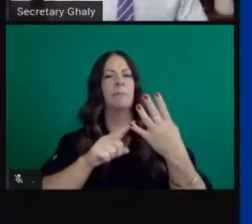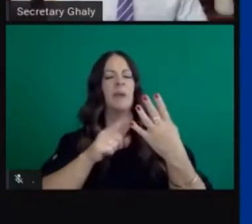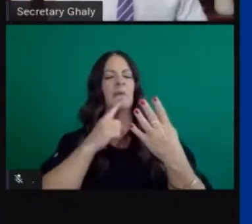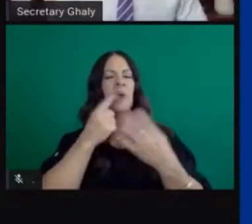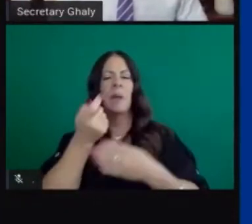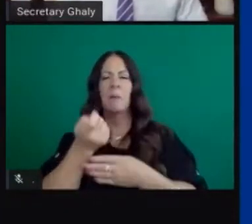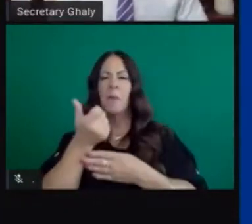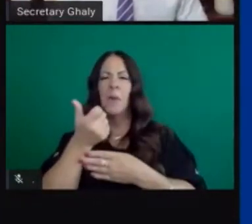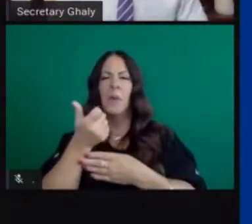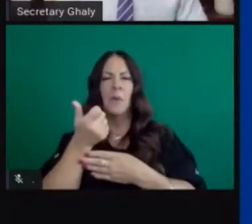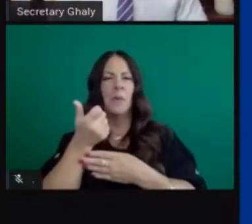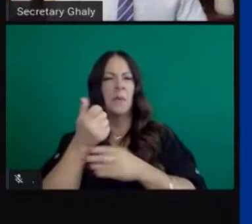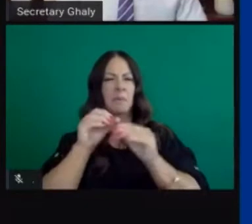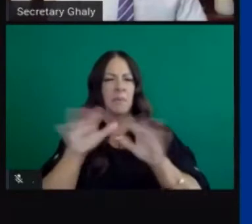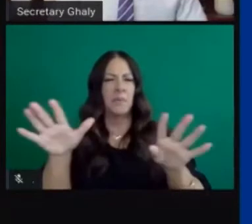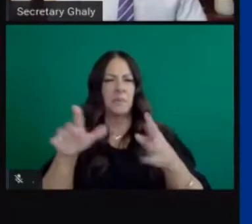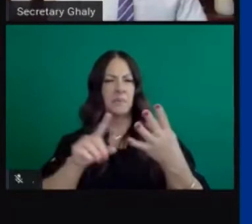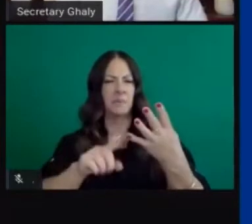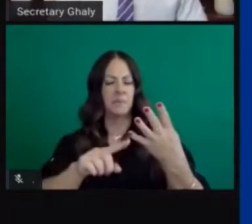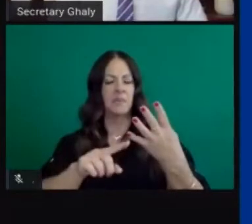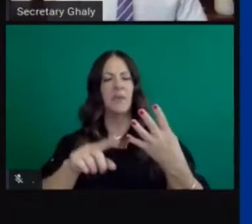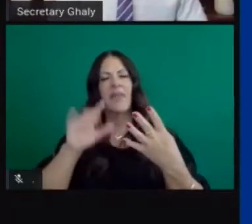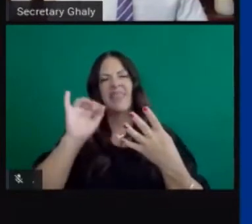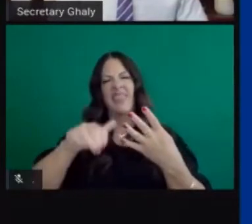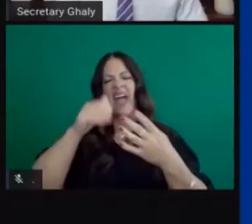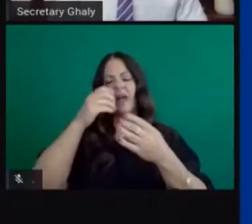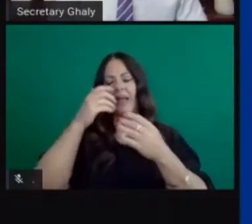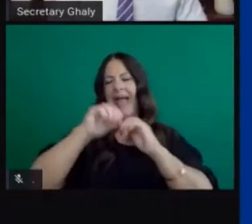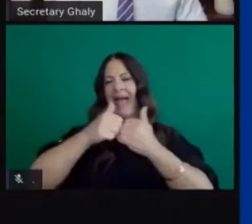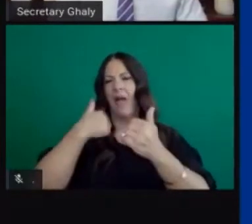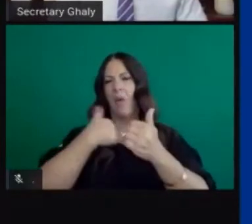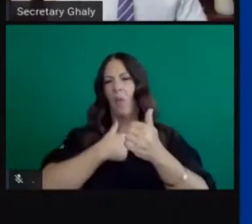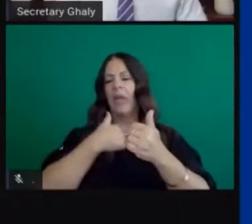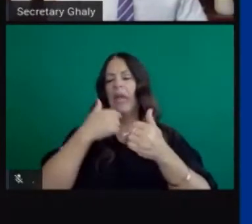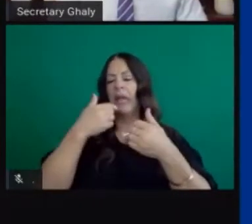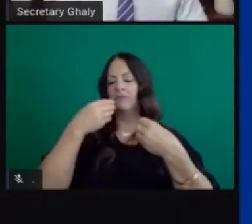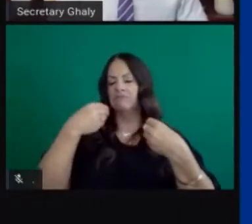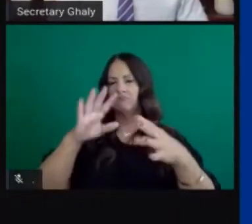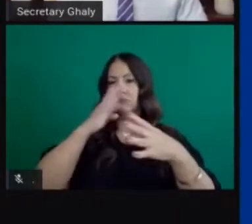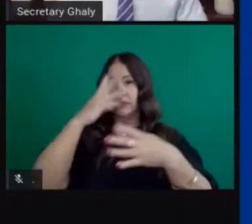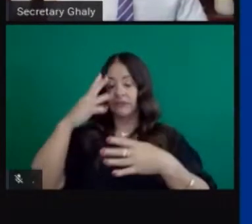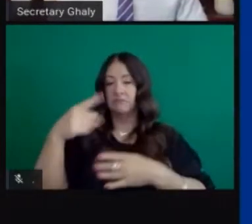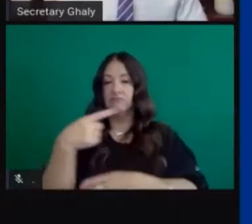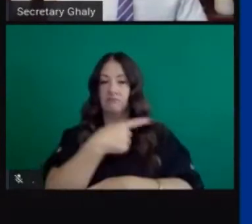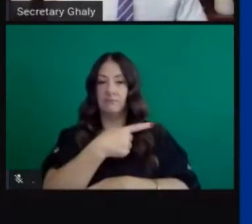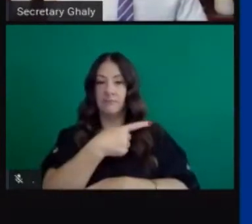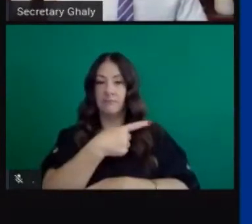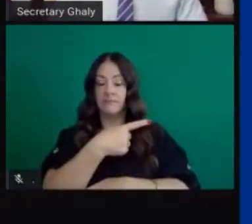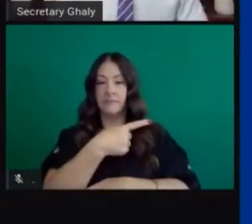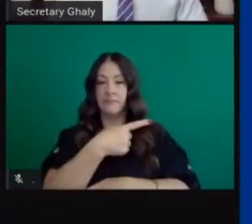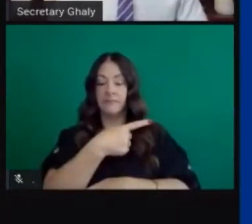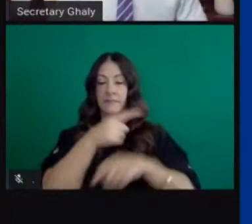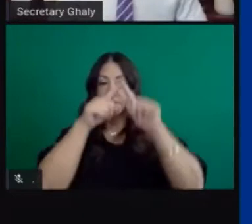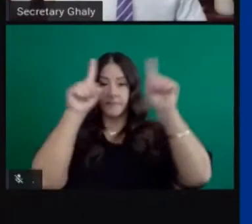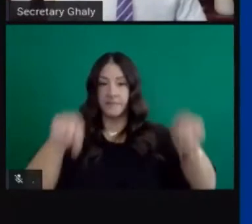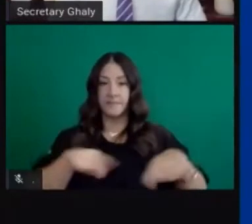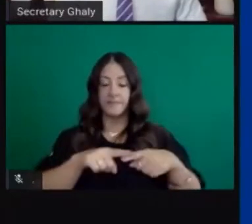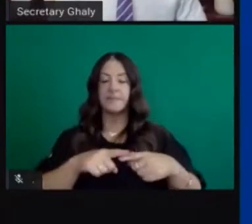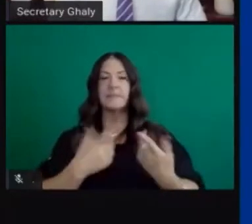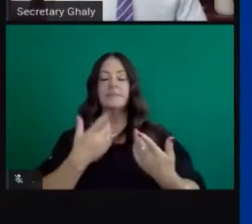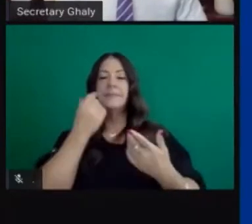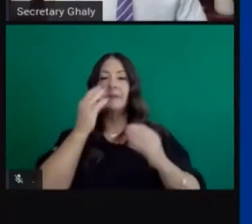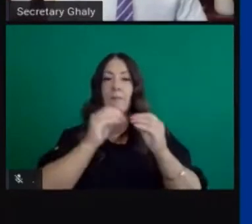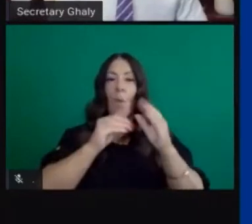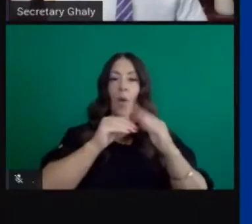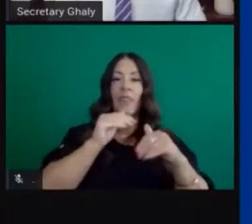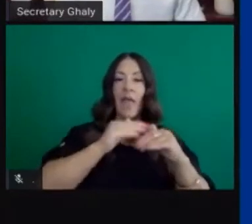each one of those tiers has a number of new cases allowed on a daily basis, as well as a test